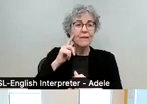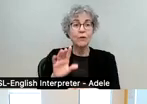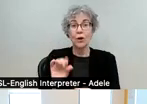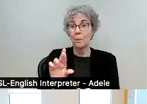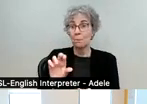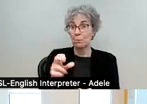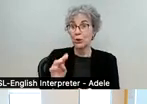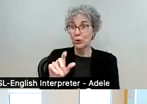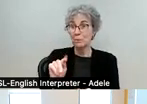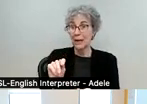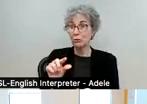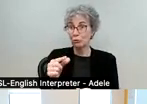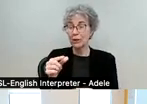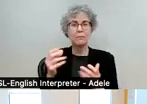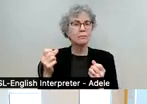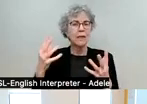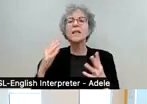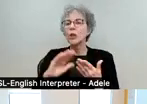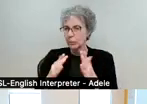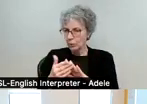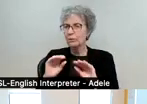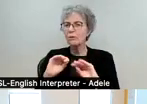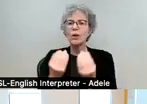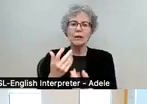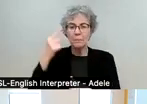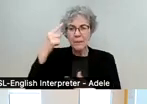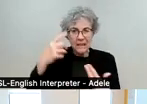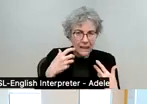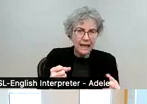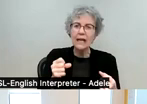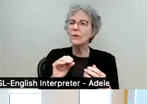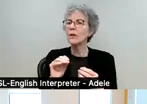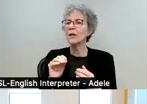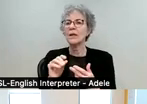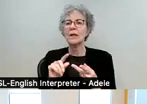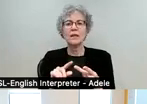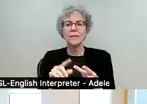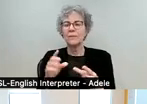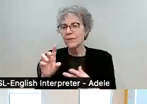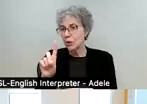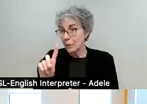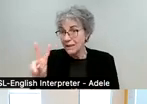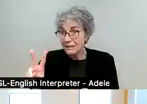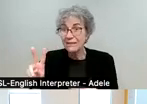a number of community organizations, including mental health organizations, domestic violence